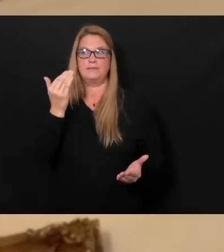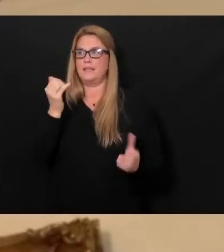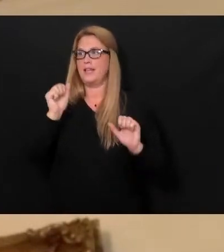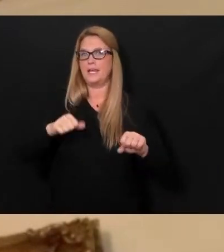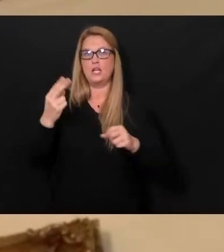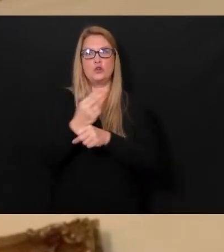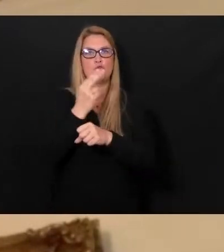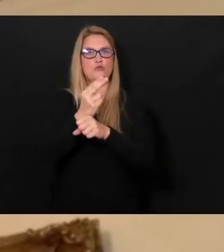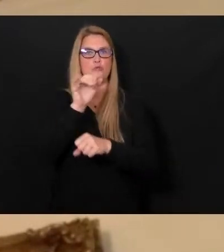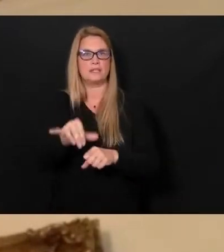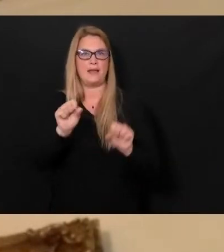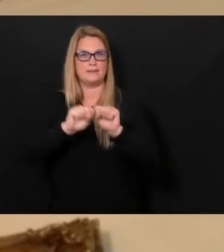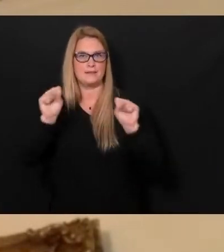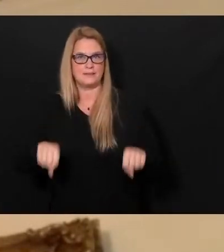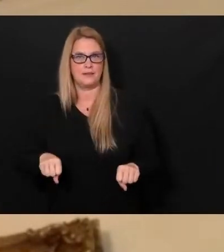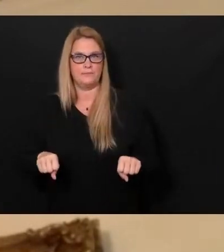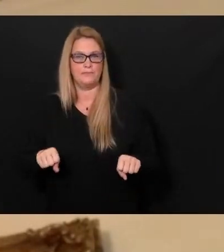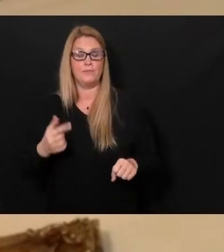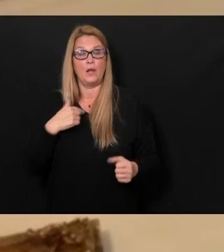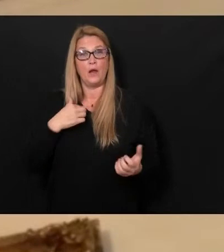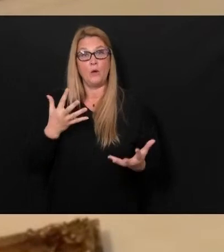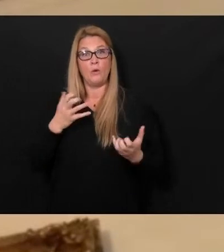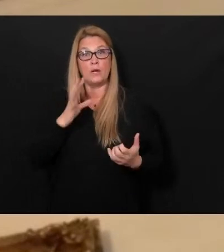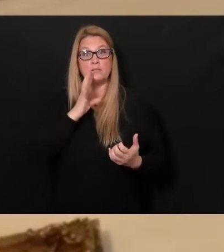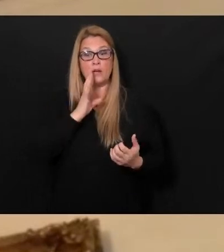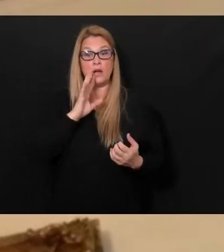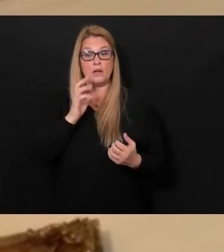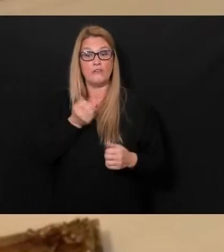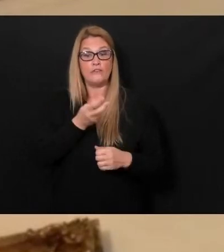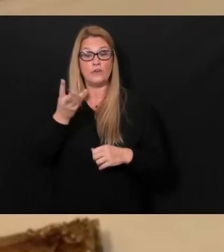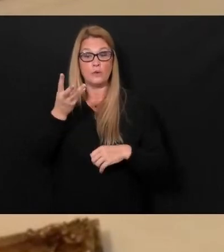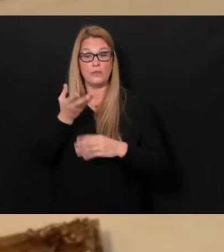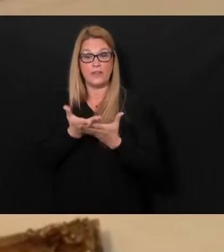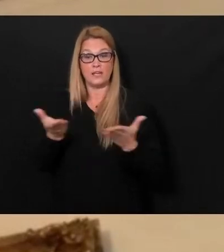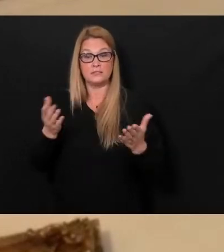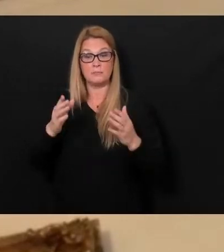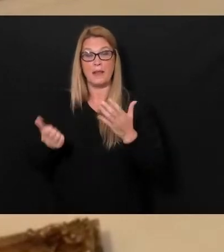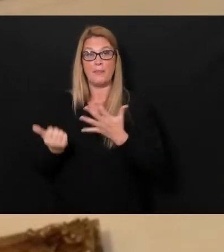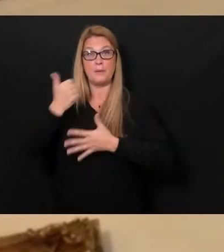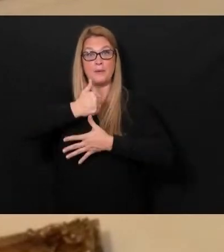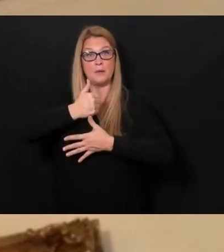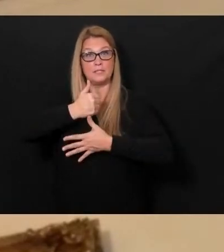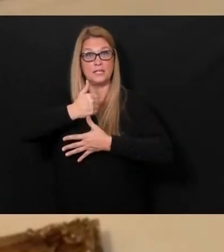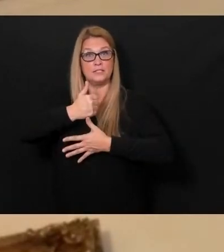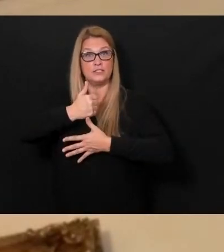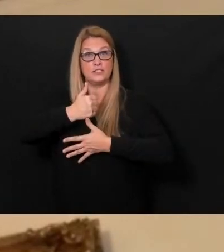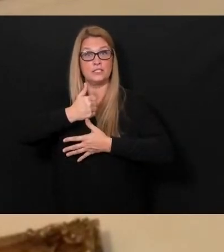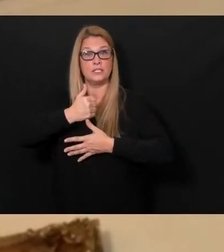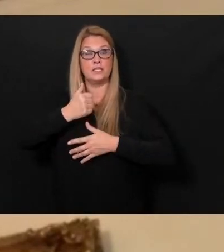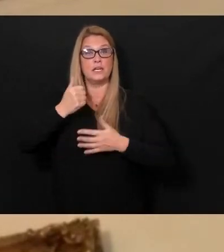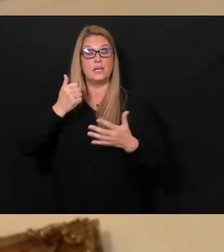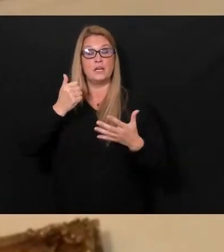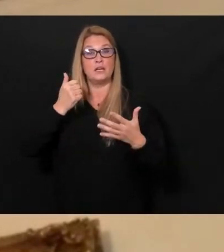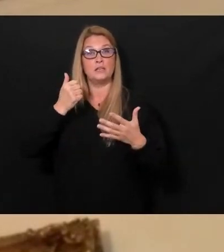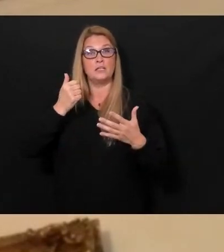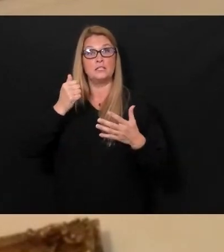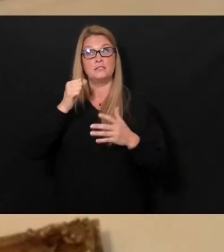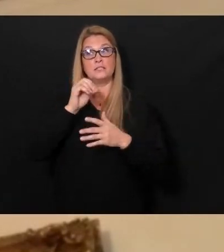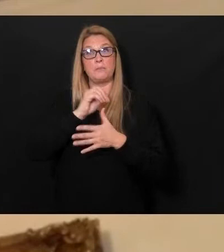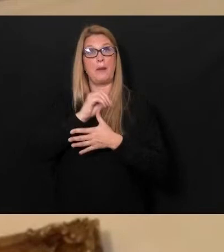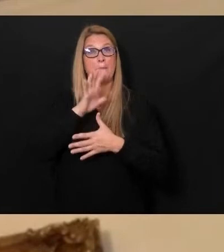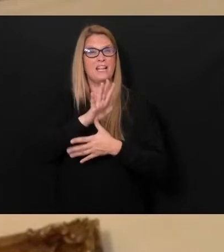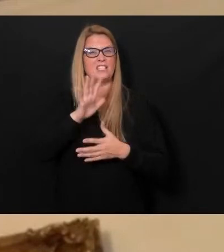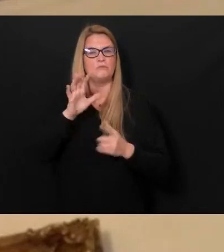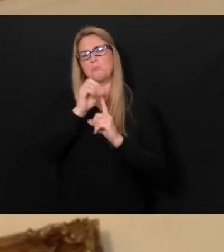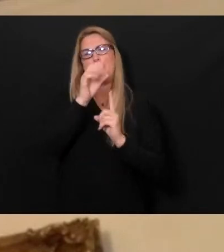part of this. Let me talk just a minute about the population we're prioritizing here. As the governor said, it's a population age